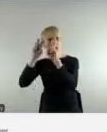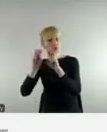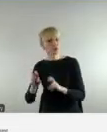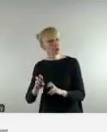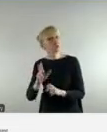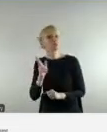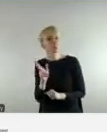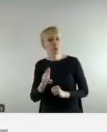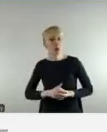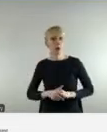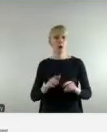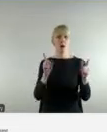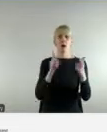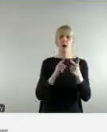level.